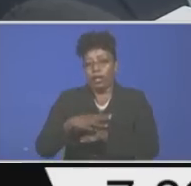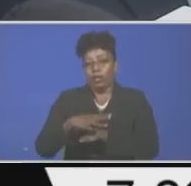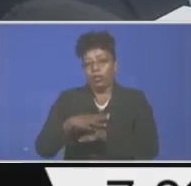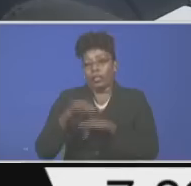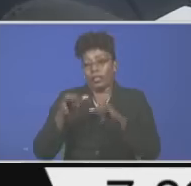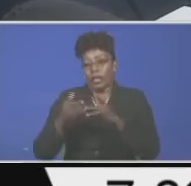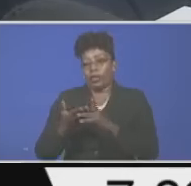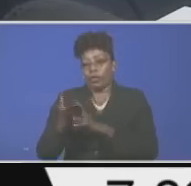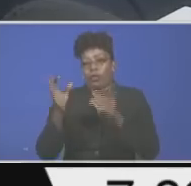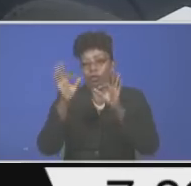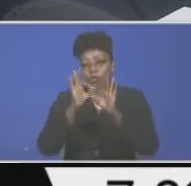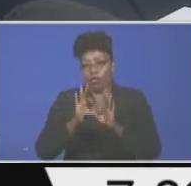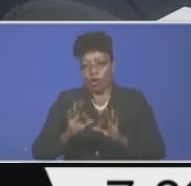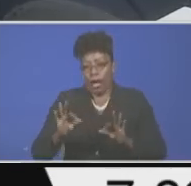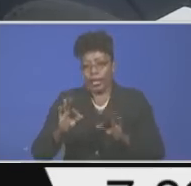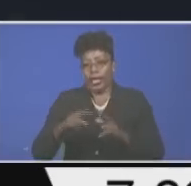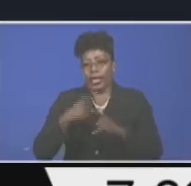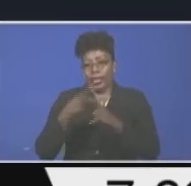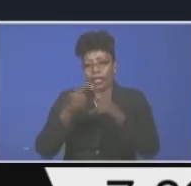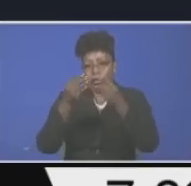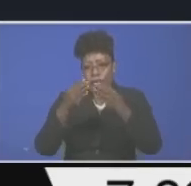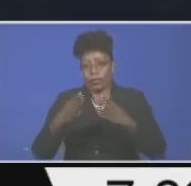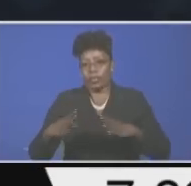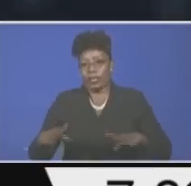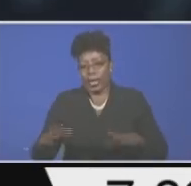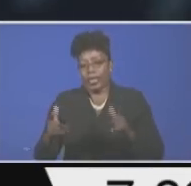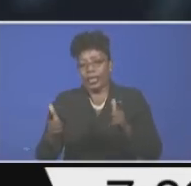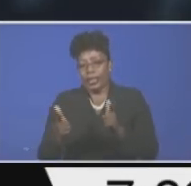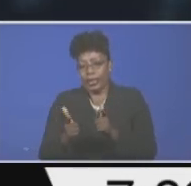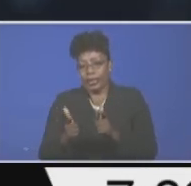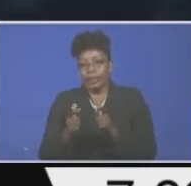which time we expect them to start subsiding a bit.